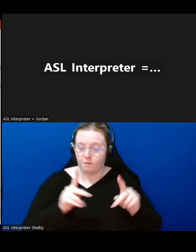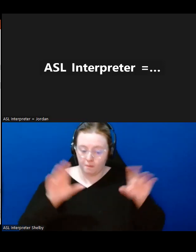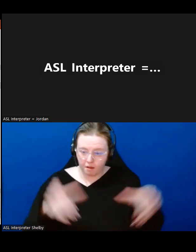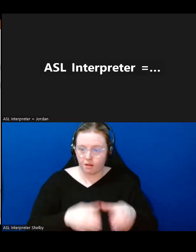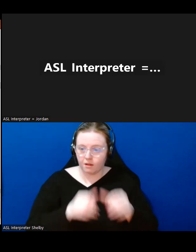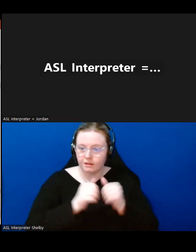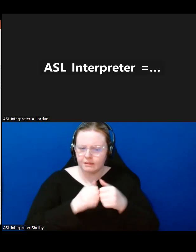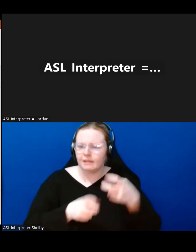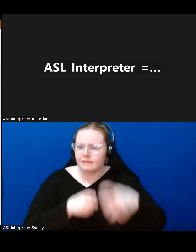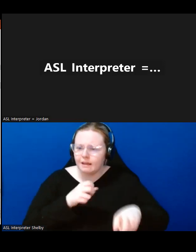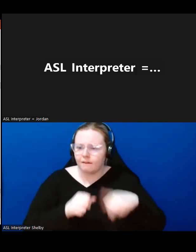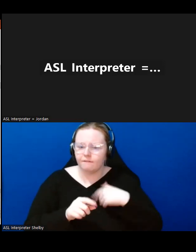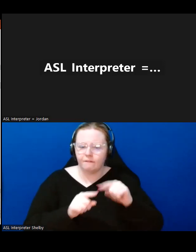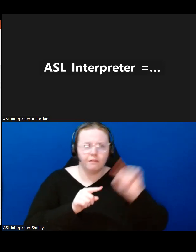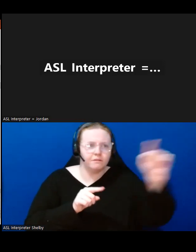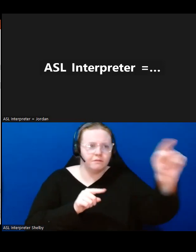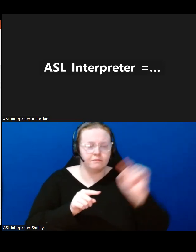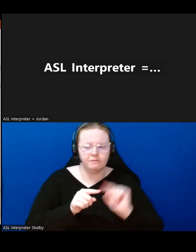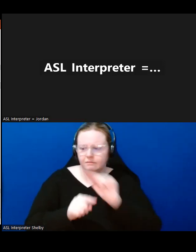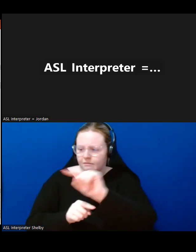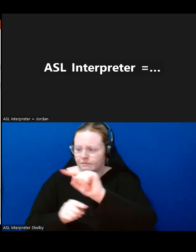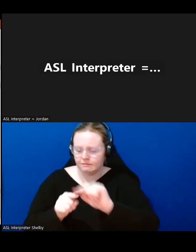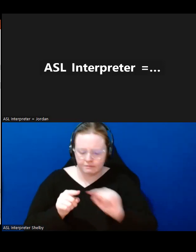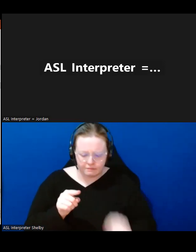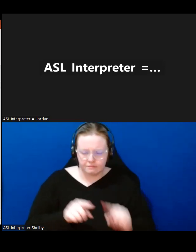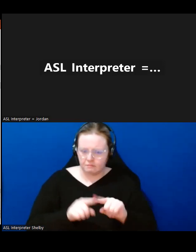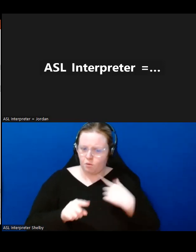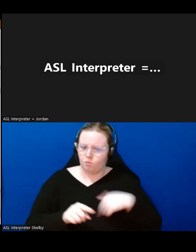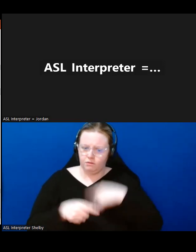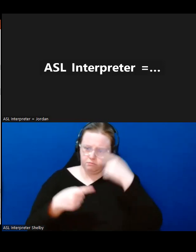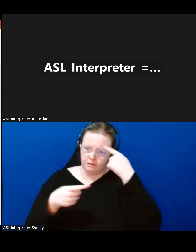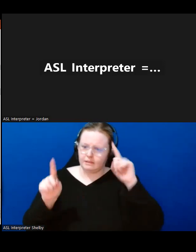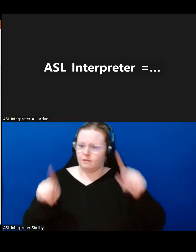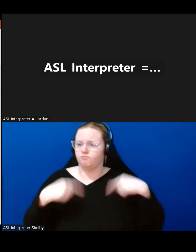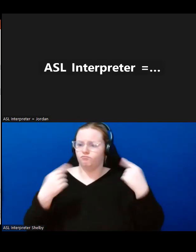together. But we do manage quite well, I think.